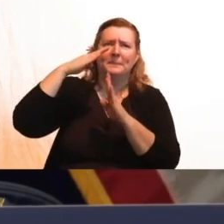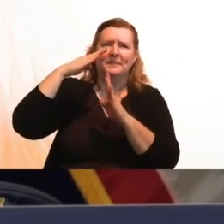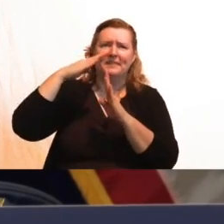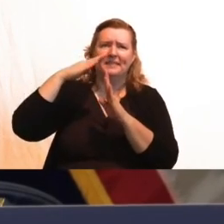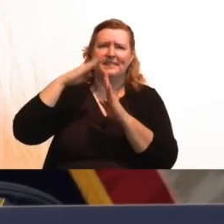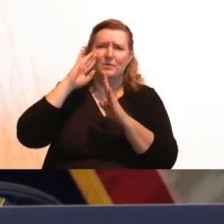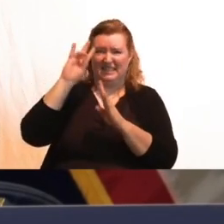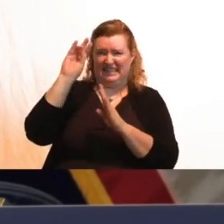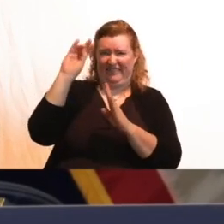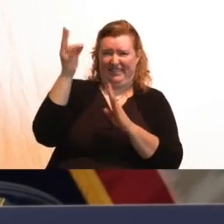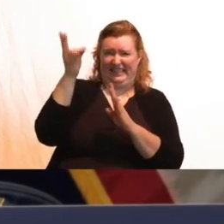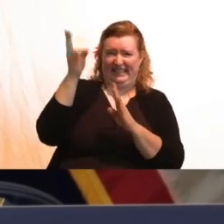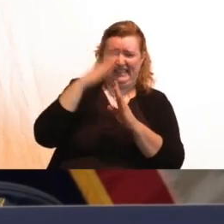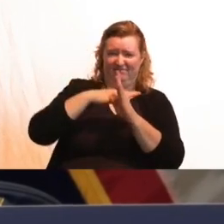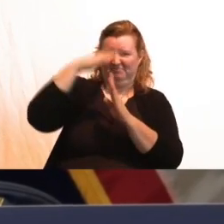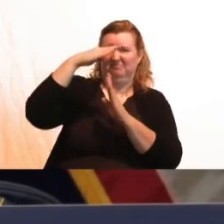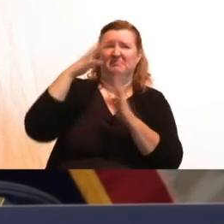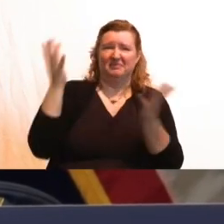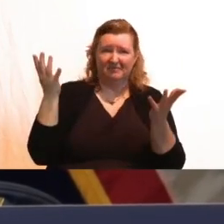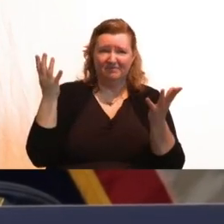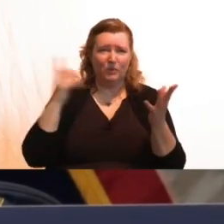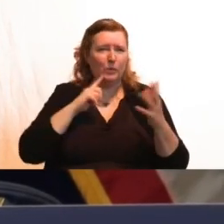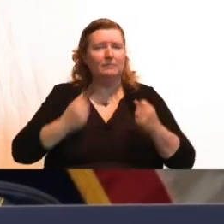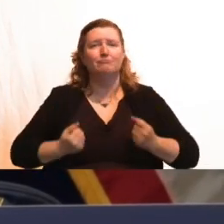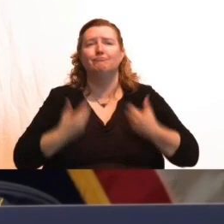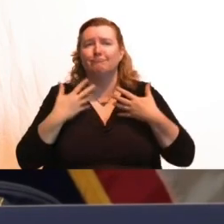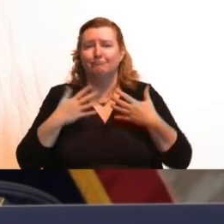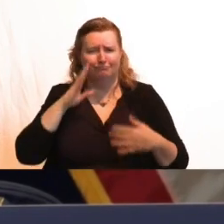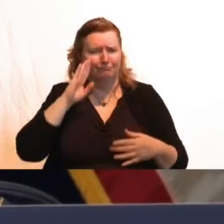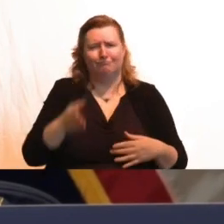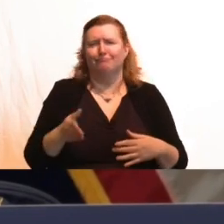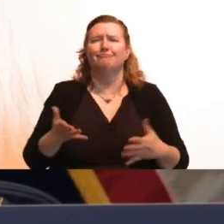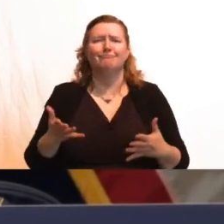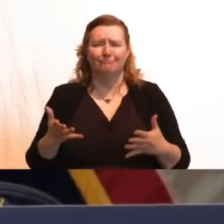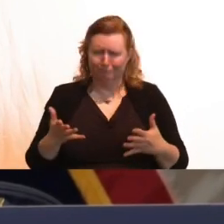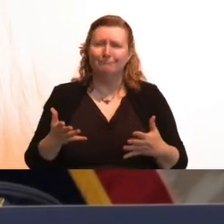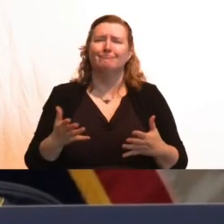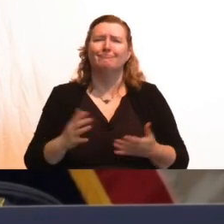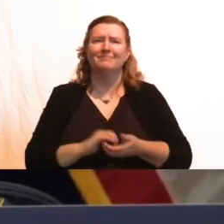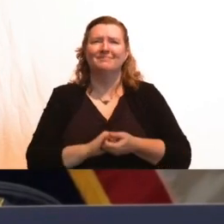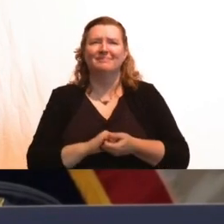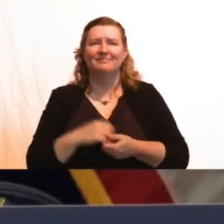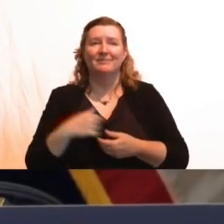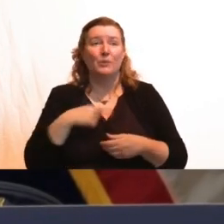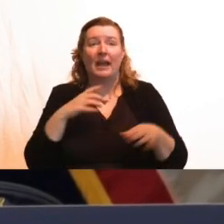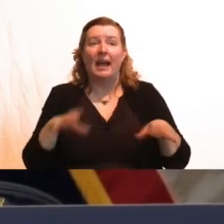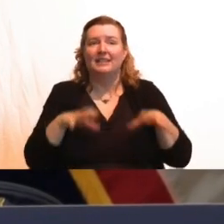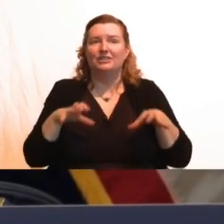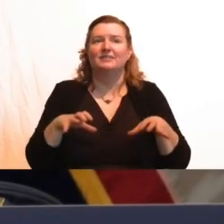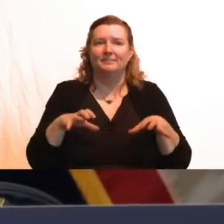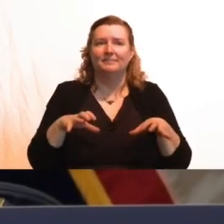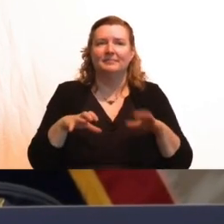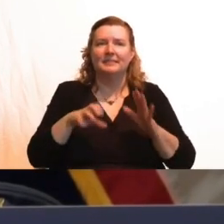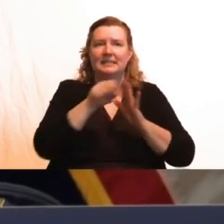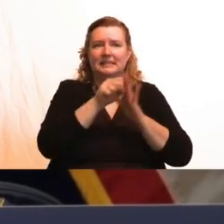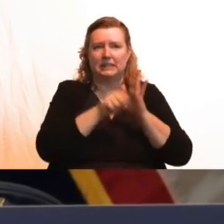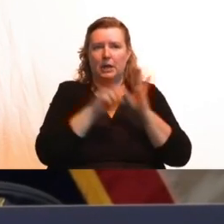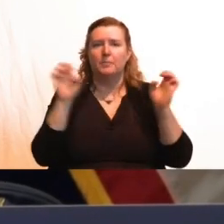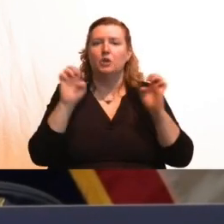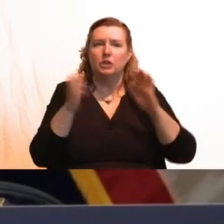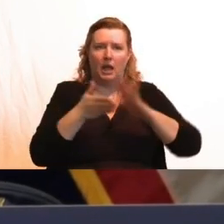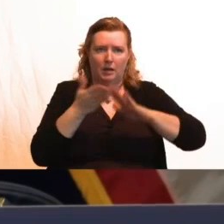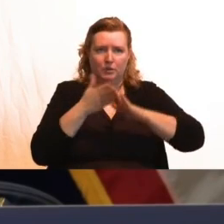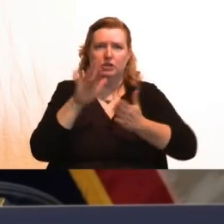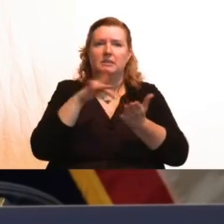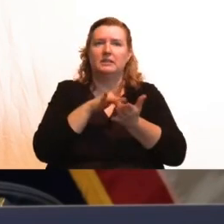be activating the State Emergency Operations Center this weekend to monitor that Freedom Convoy, and just from a situational awareness